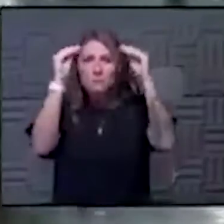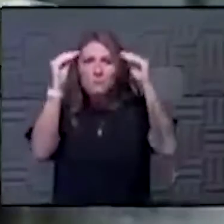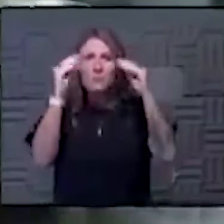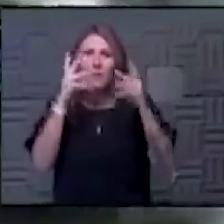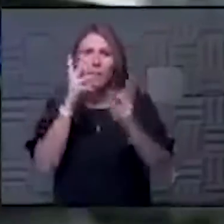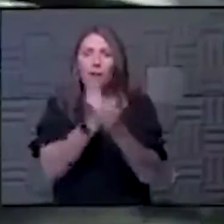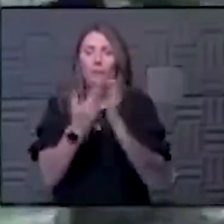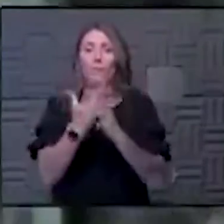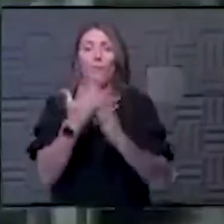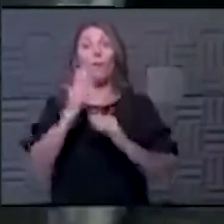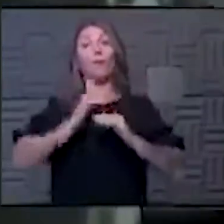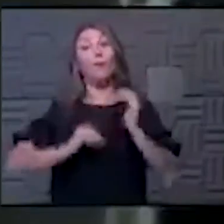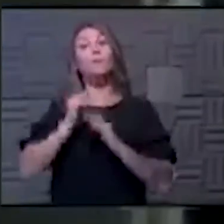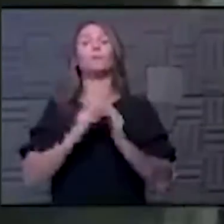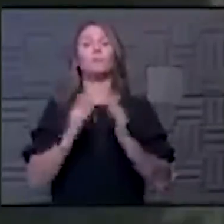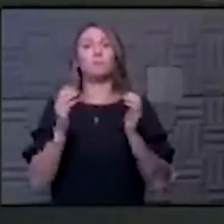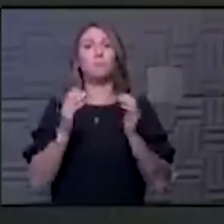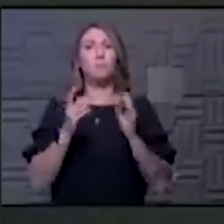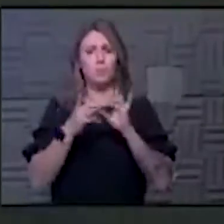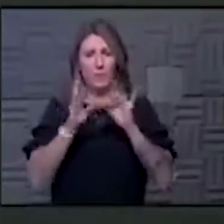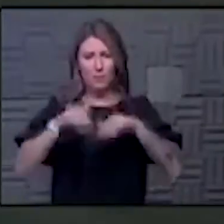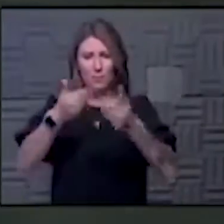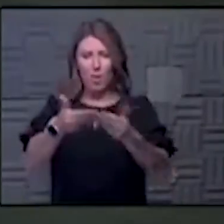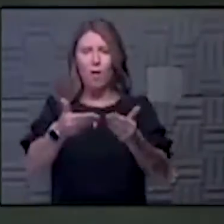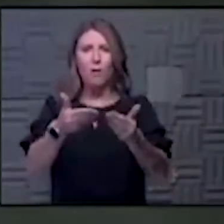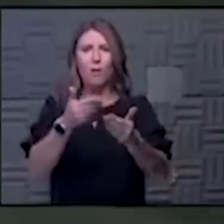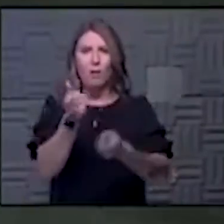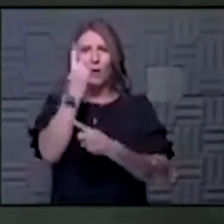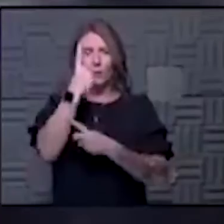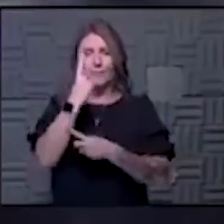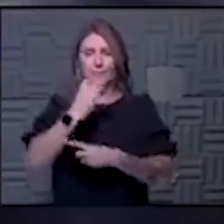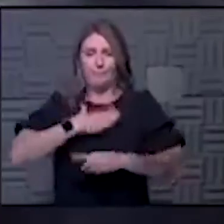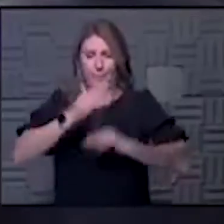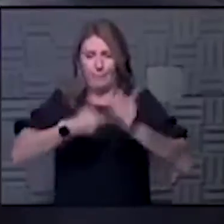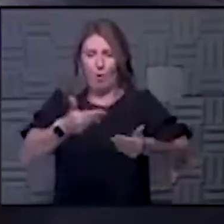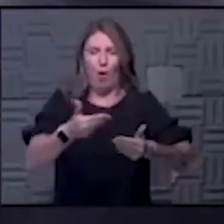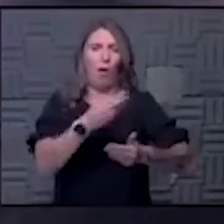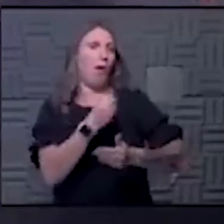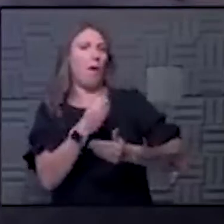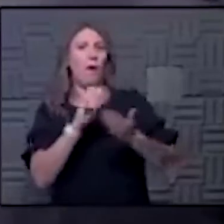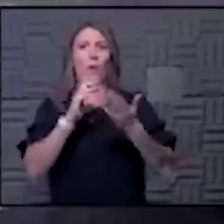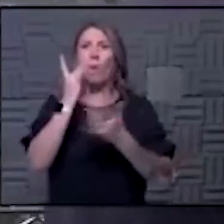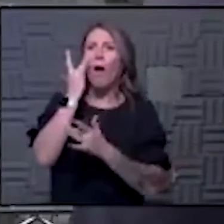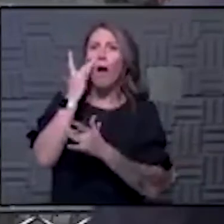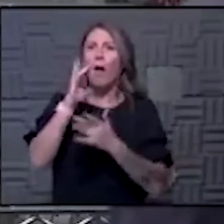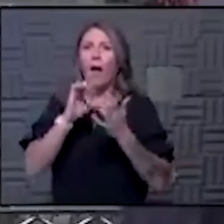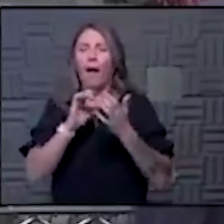with the process and understands what they need to do and why they need to do it.